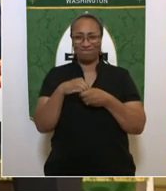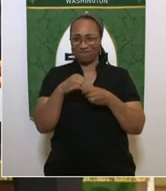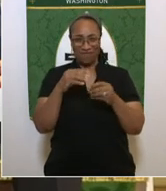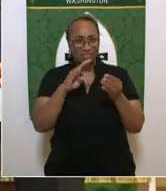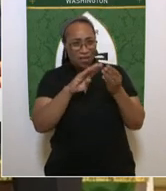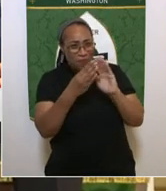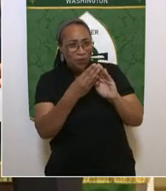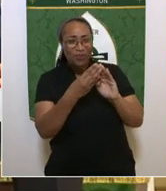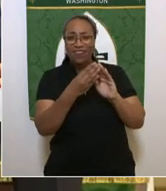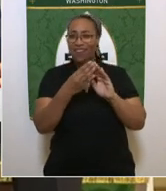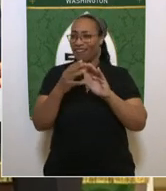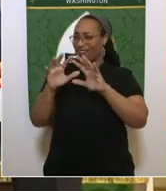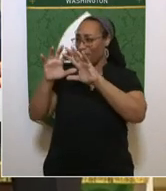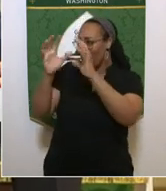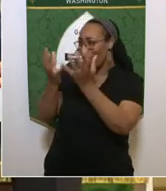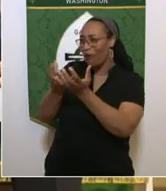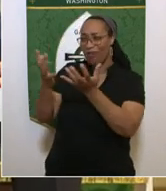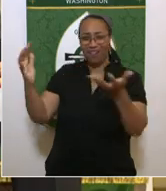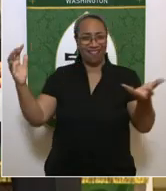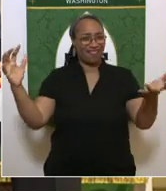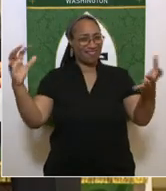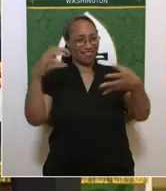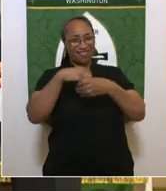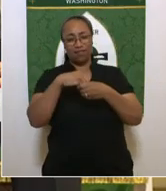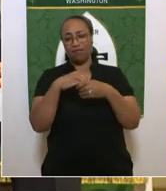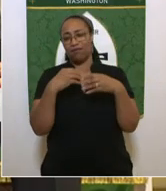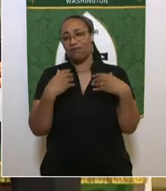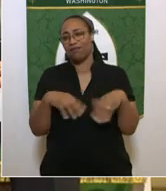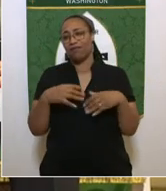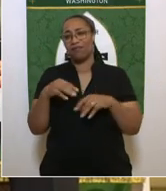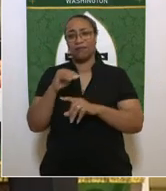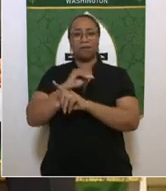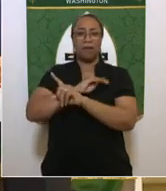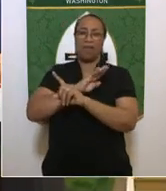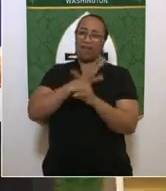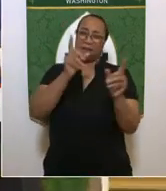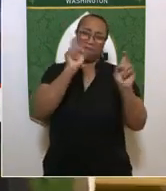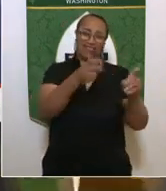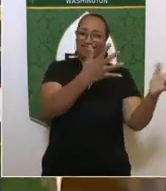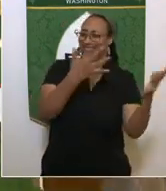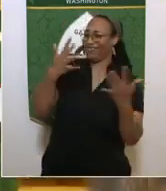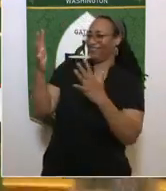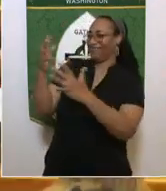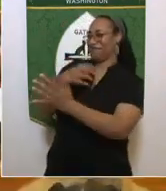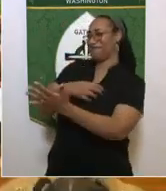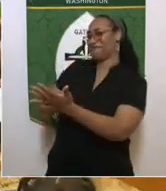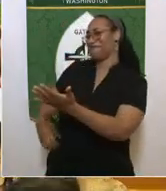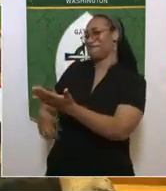St. Patrick's welcome to the Mayor of Washington, D.C., Mayor Muriel Bowser.